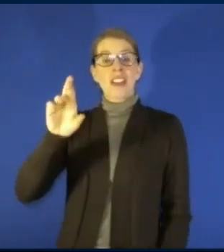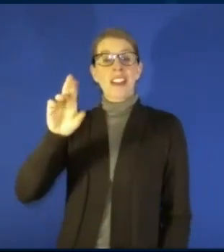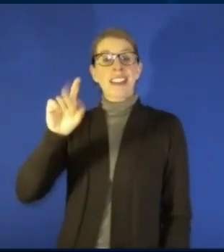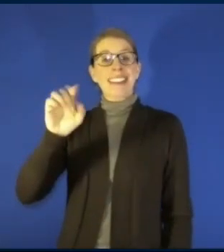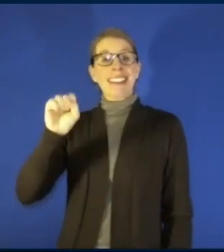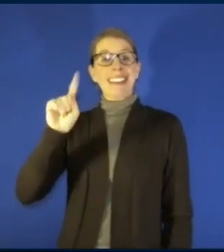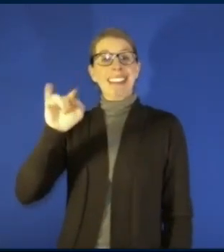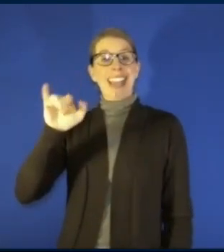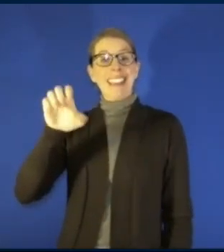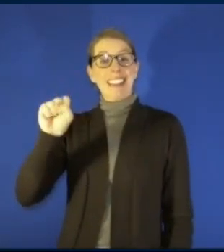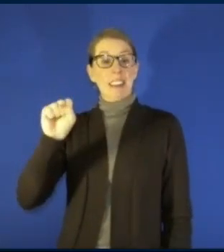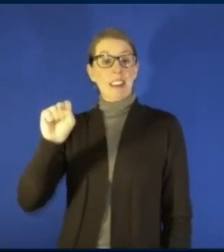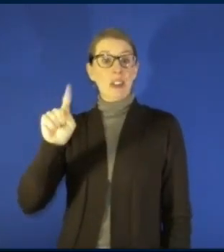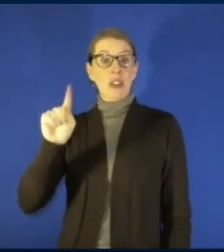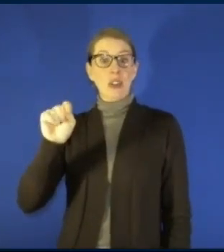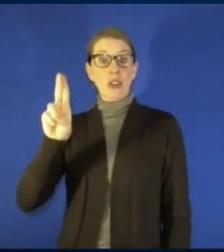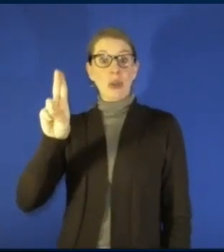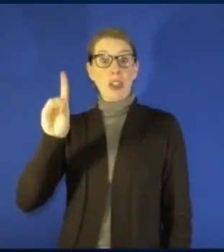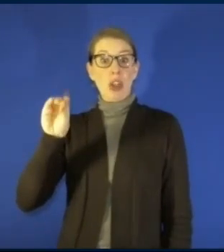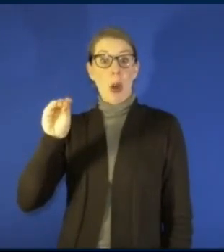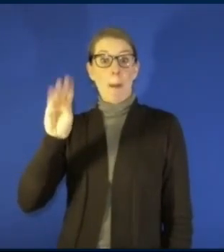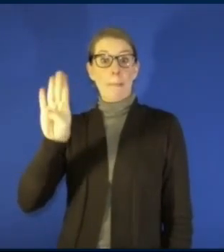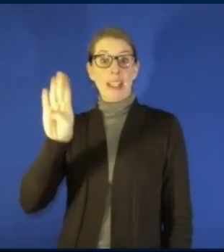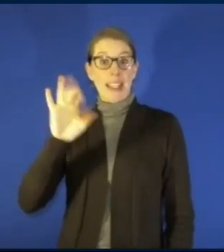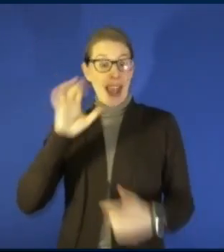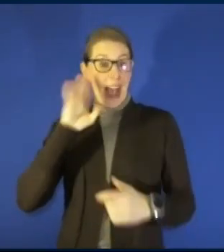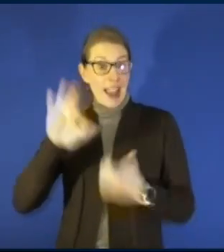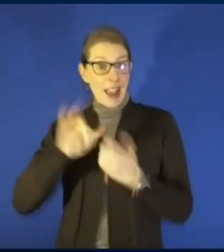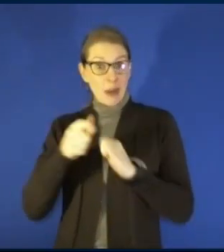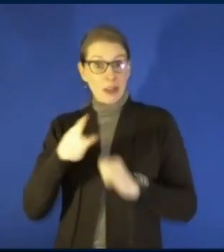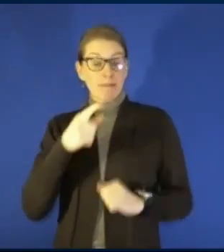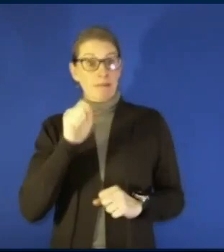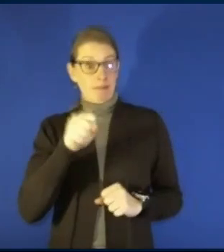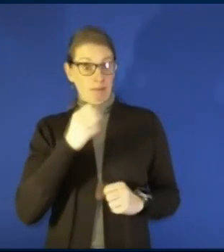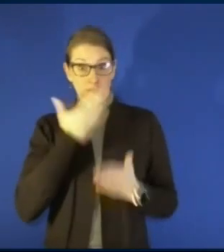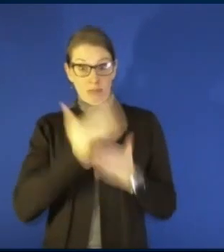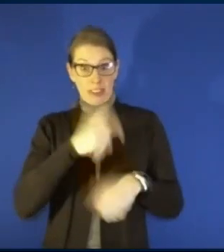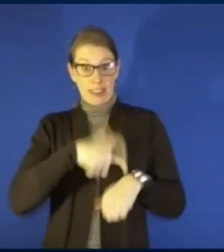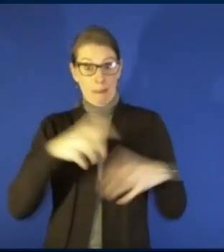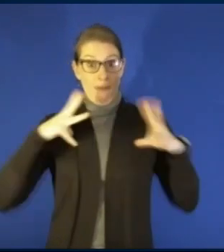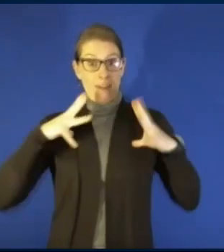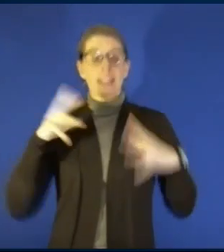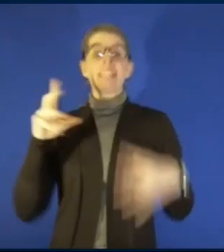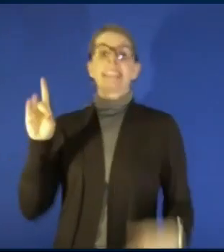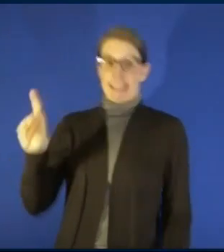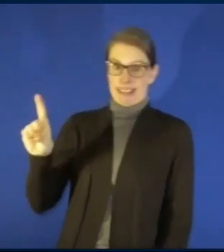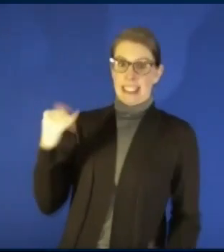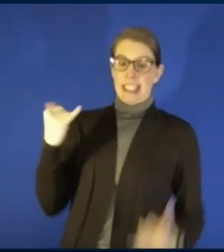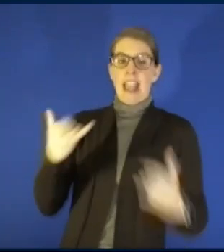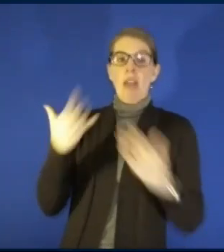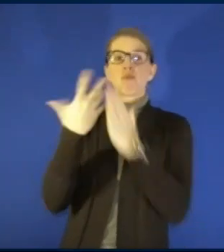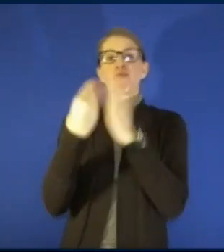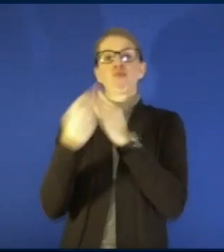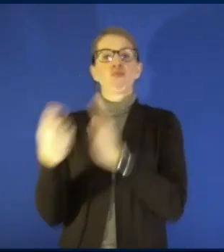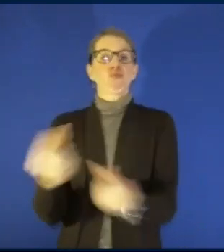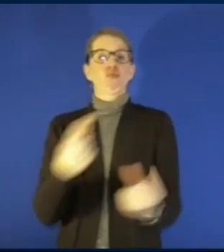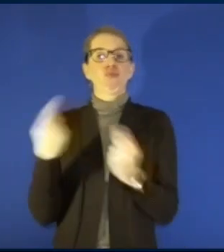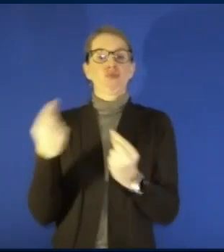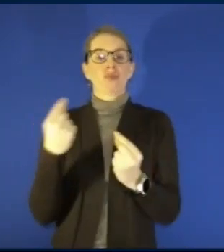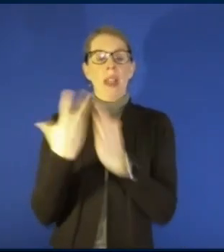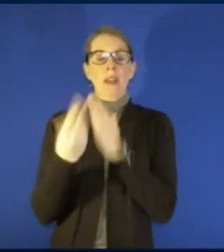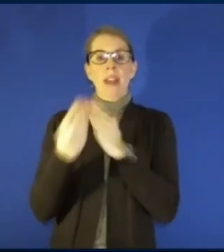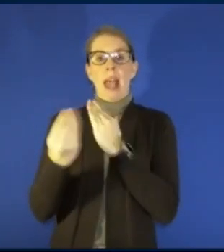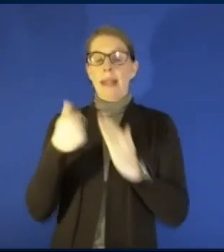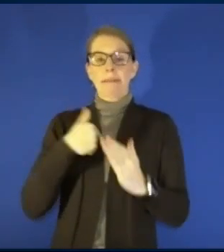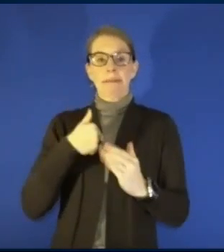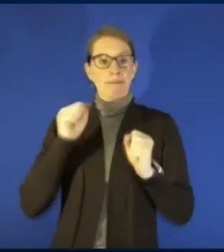How are you? Good, thank you. Good. You have some nice time off? I did. No, I got to be outside. You know, every time I'm outside, I'm happy. You are.